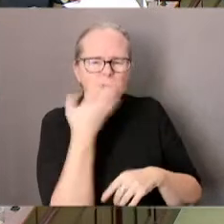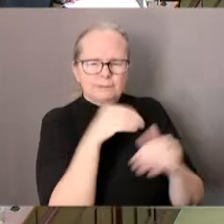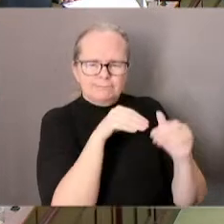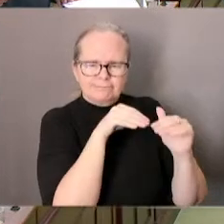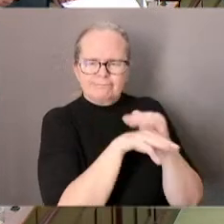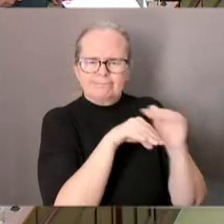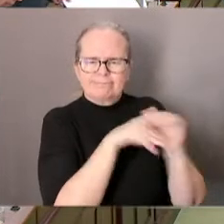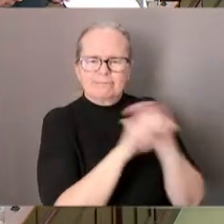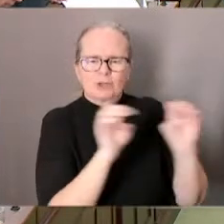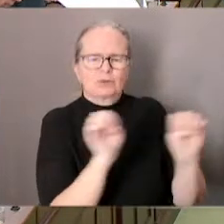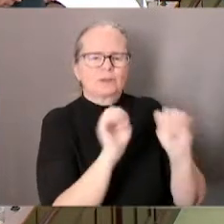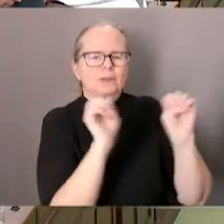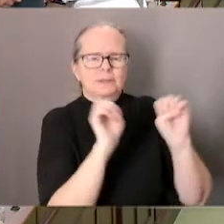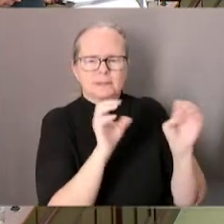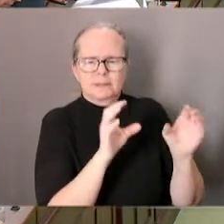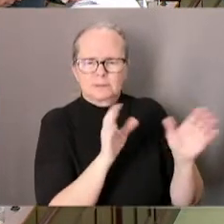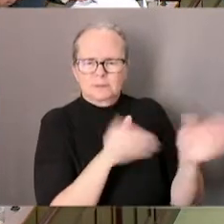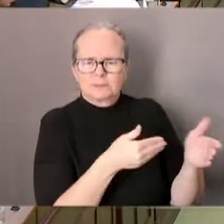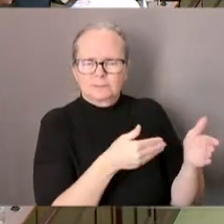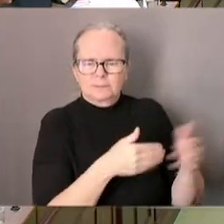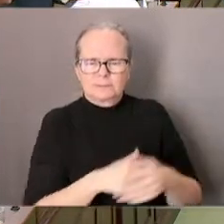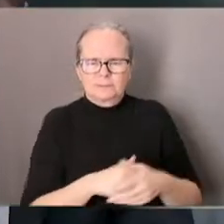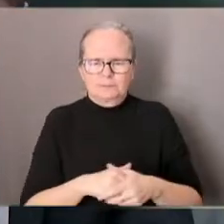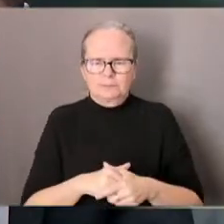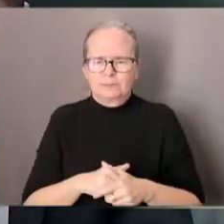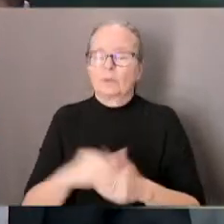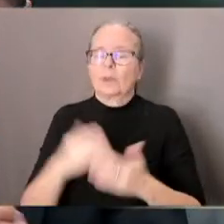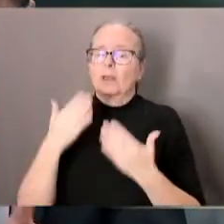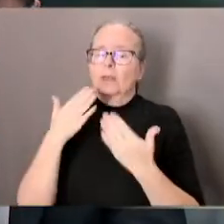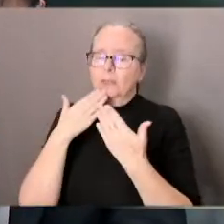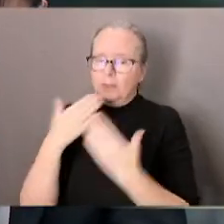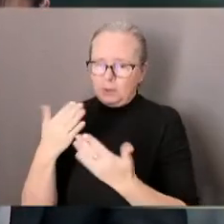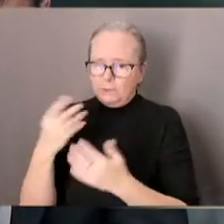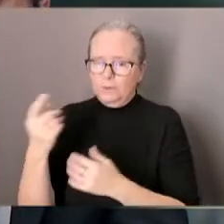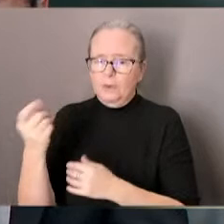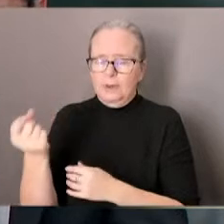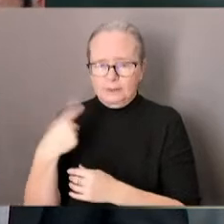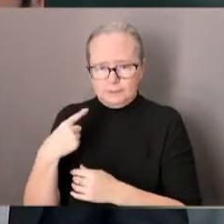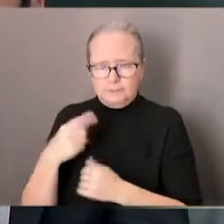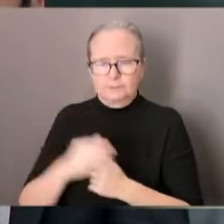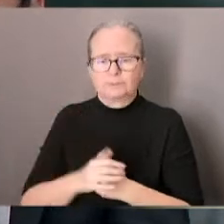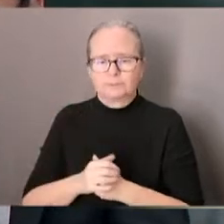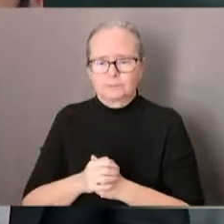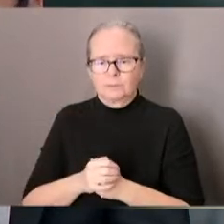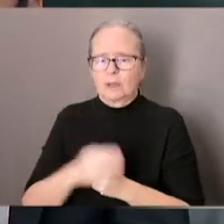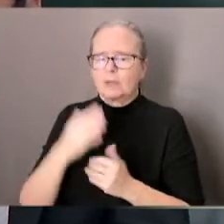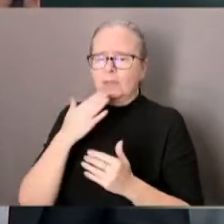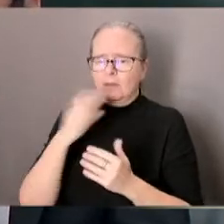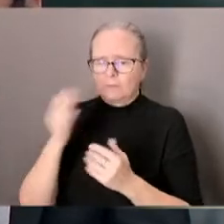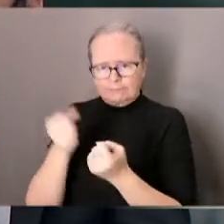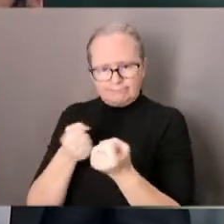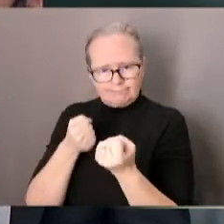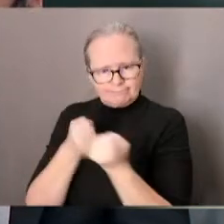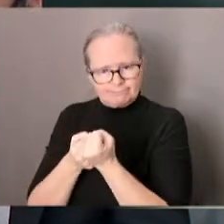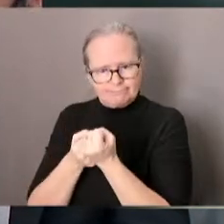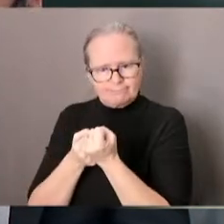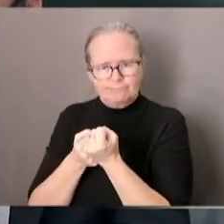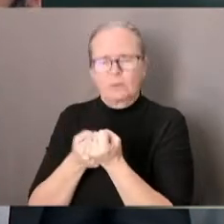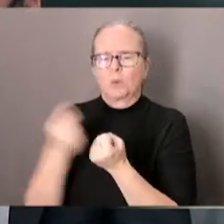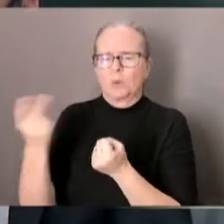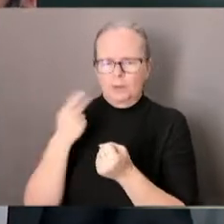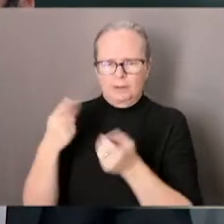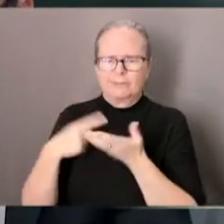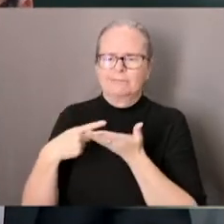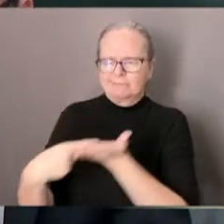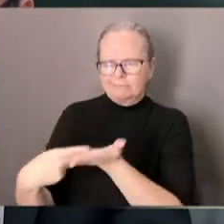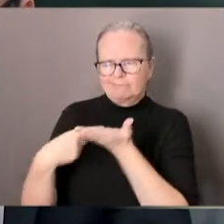Speaker and thank you to The Honorable member for the question and advocacy on this file we've had numerous conversations in this regard you know Mr Speaker bringing